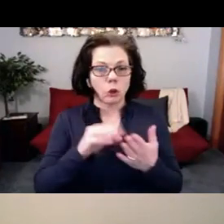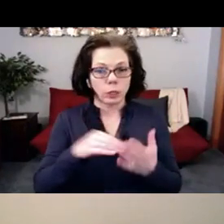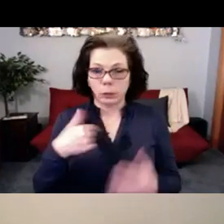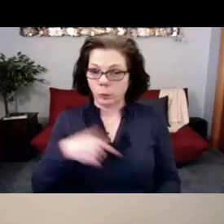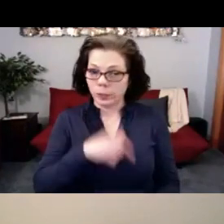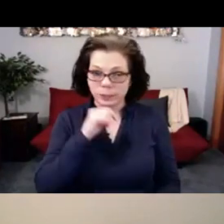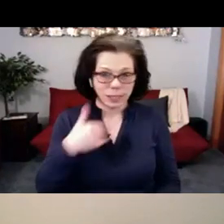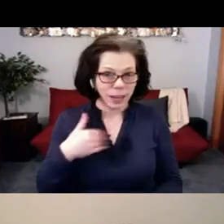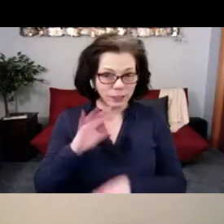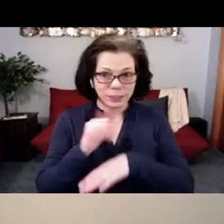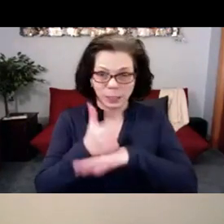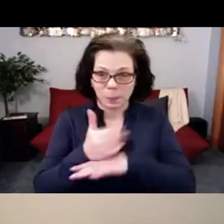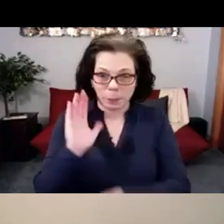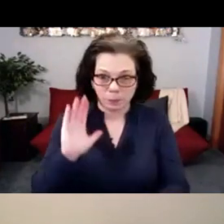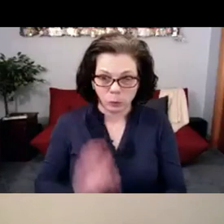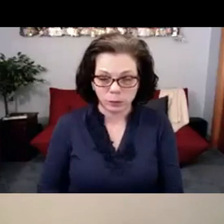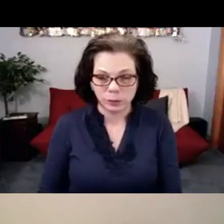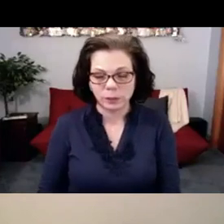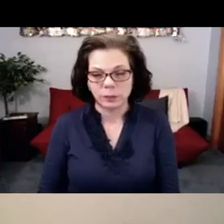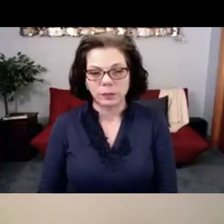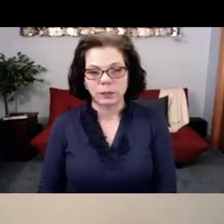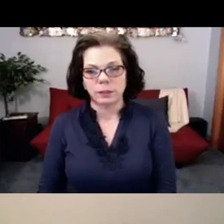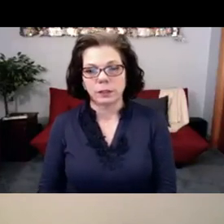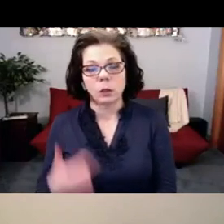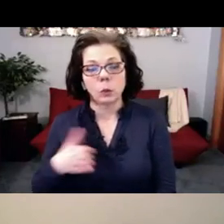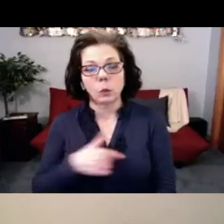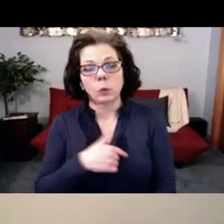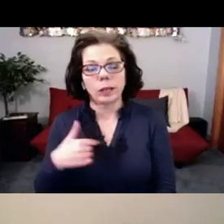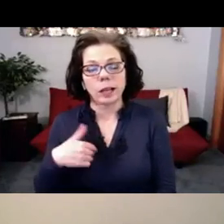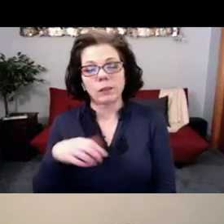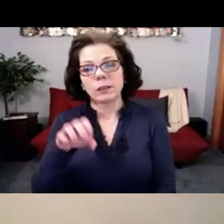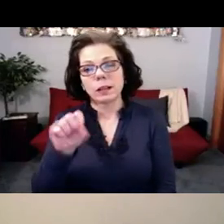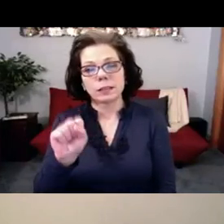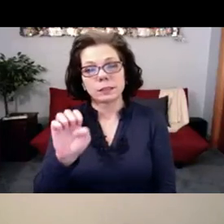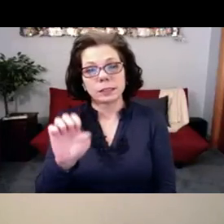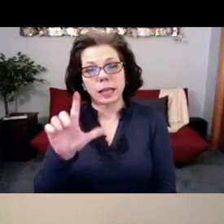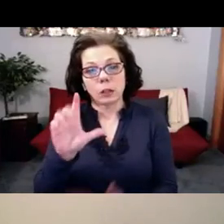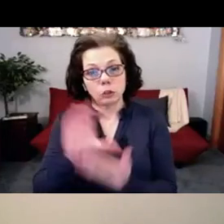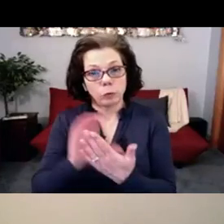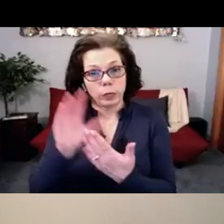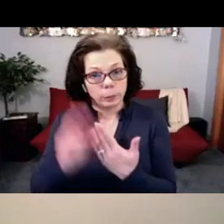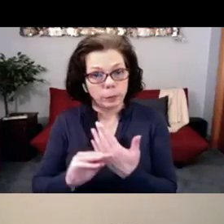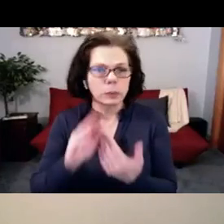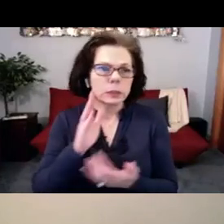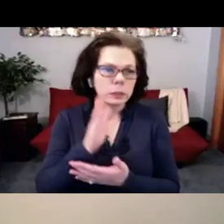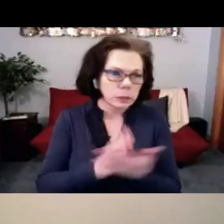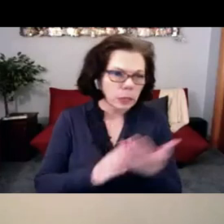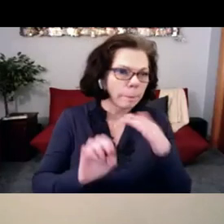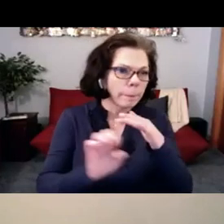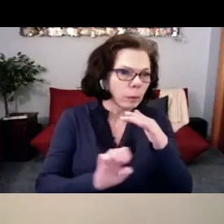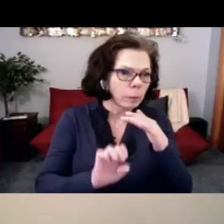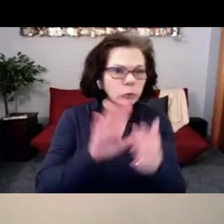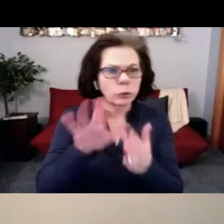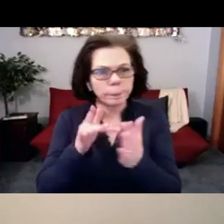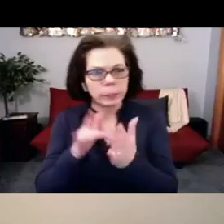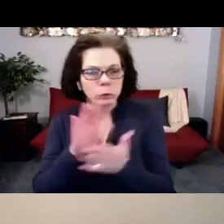had the SEL curriculum in some middle schools and some elementary schools. So this year was the first year that